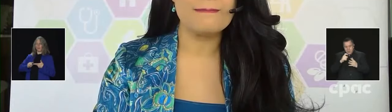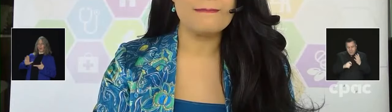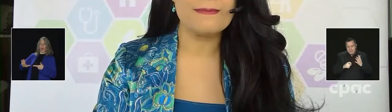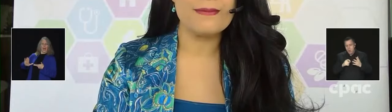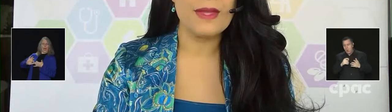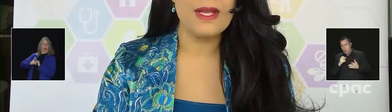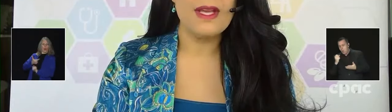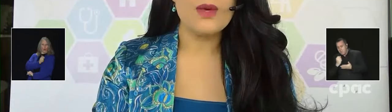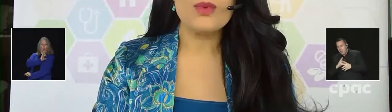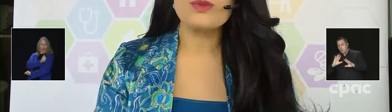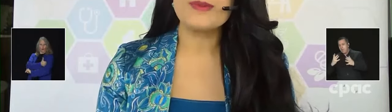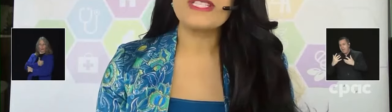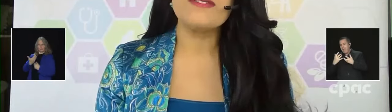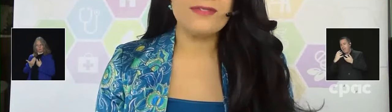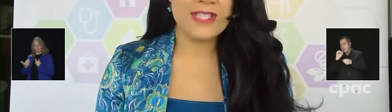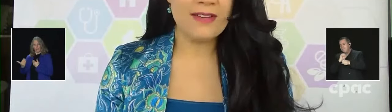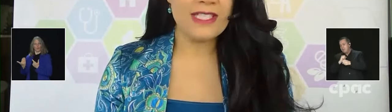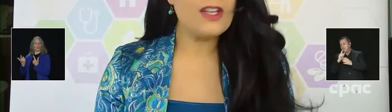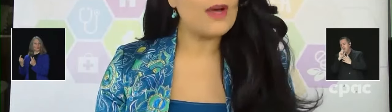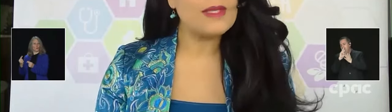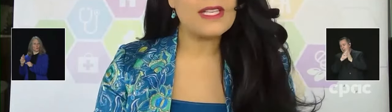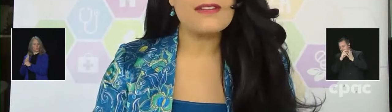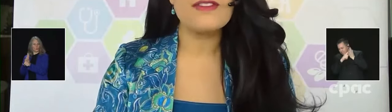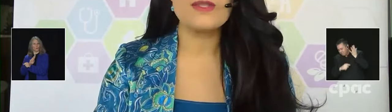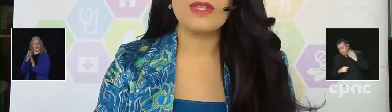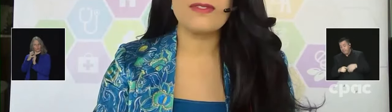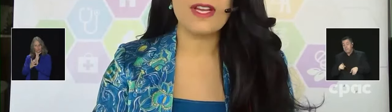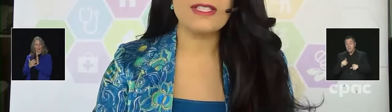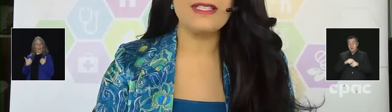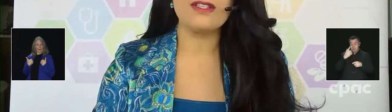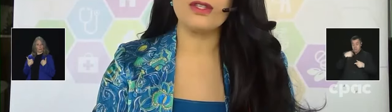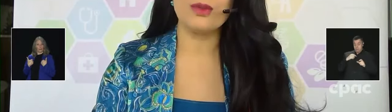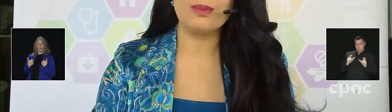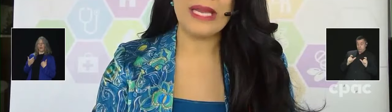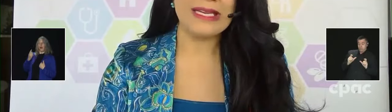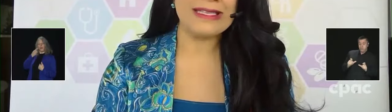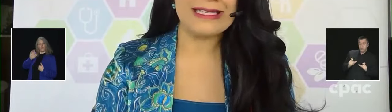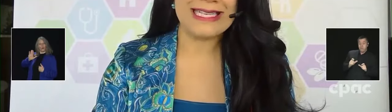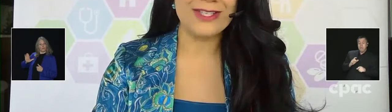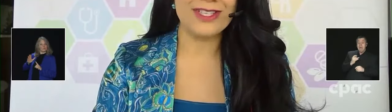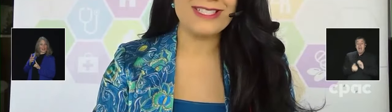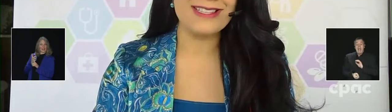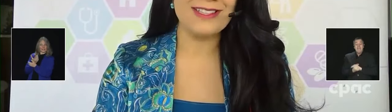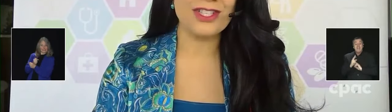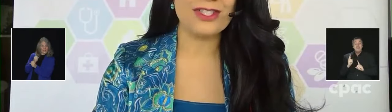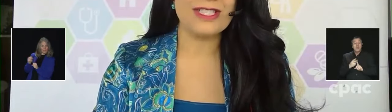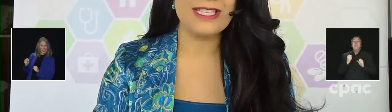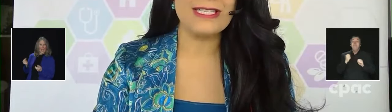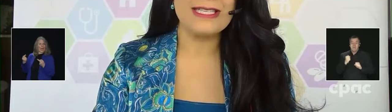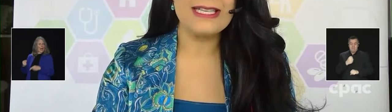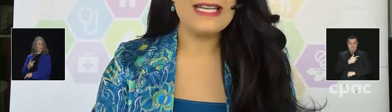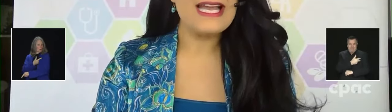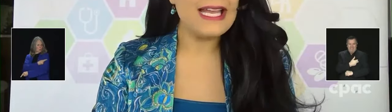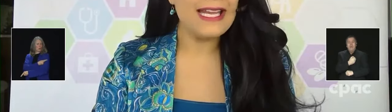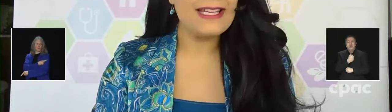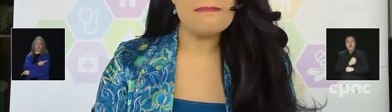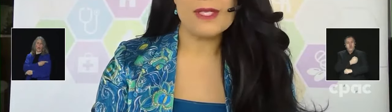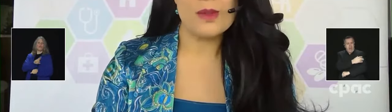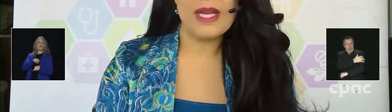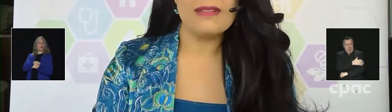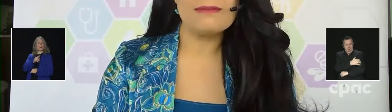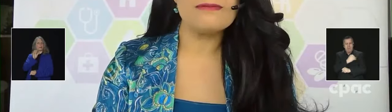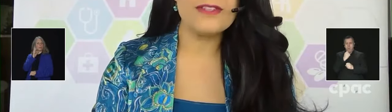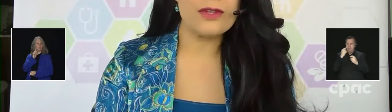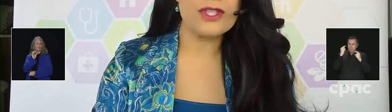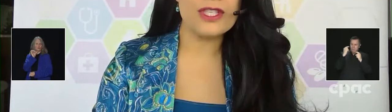authorization. With respect to safety, common side effects with this vaccine include pain and tenderness at the injection site, headache,